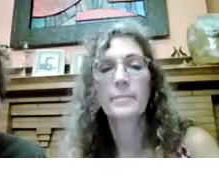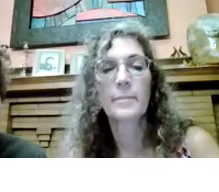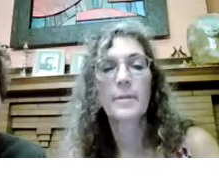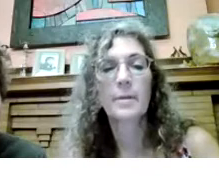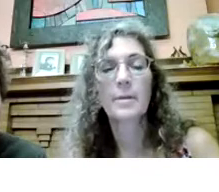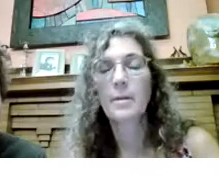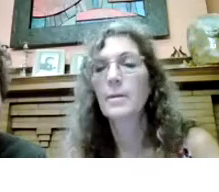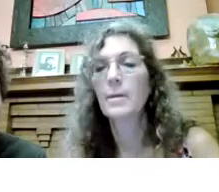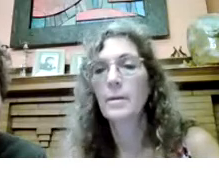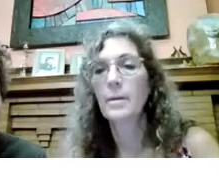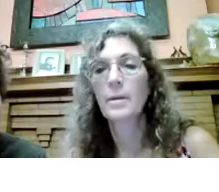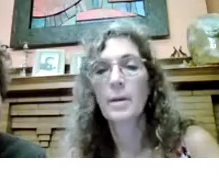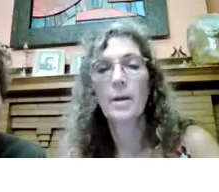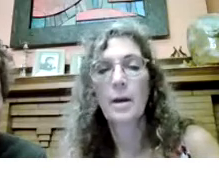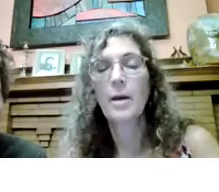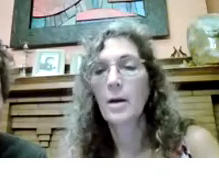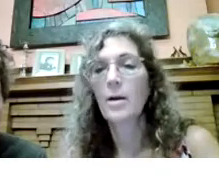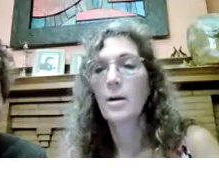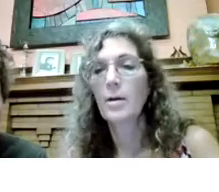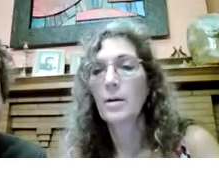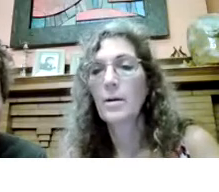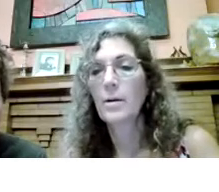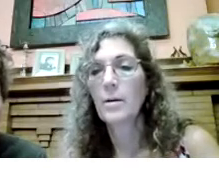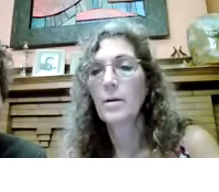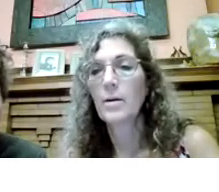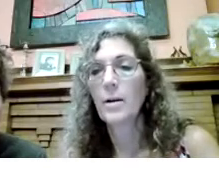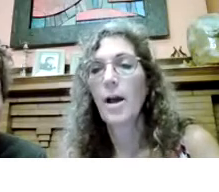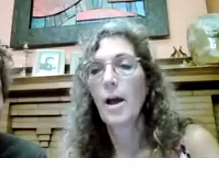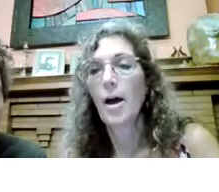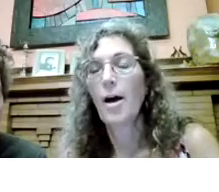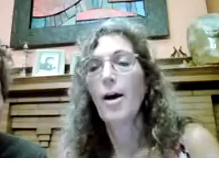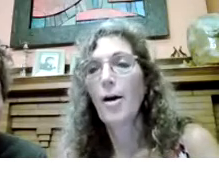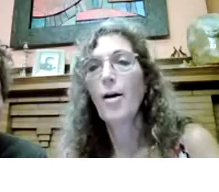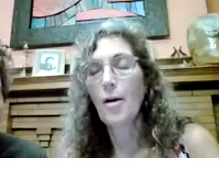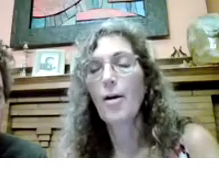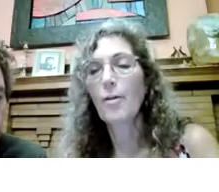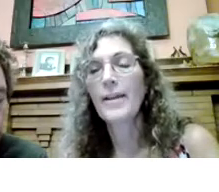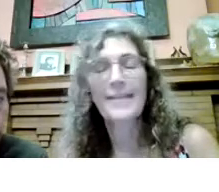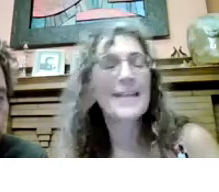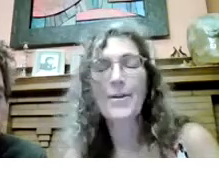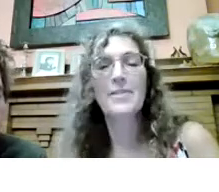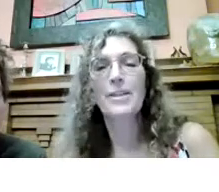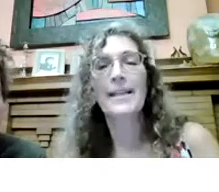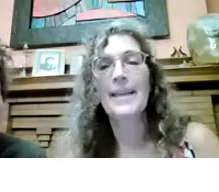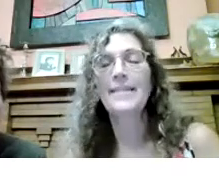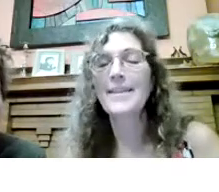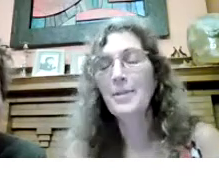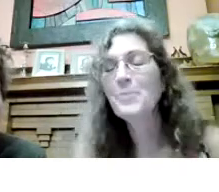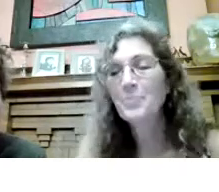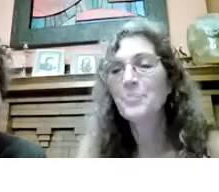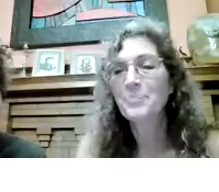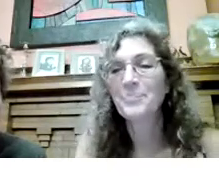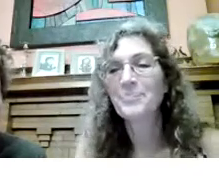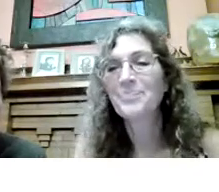changes on Bartlett. Yes, there is parking demand on Bartlett. We saw that. Okay, thank you. I didn't realize that. Thank